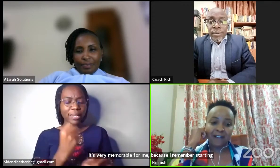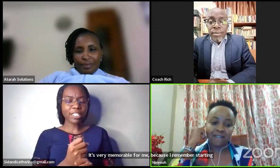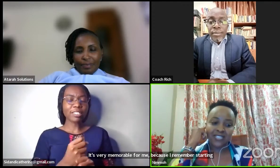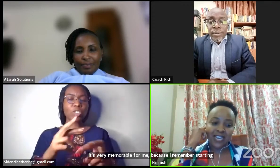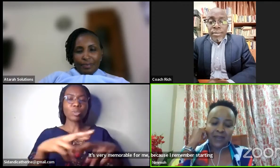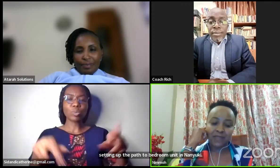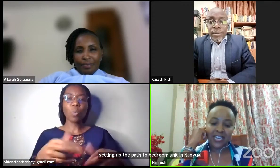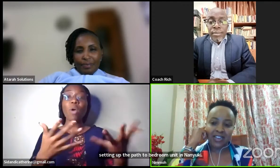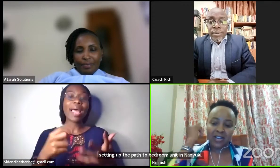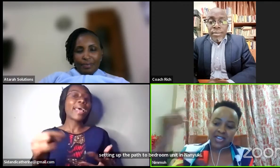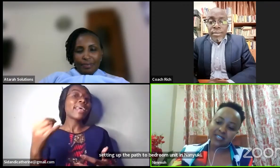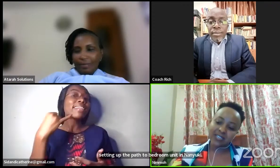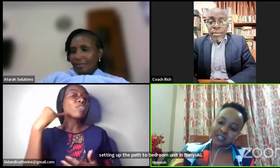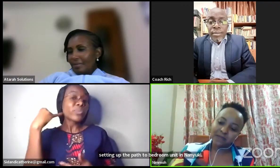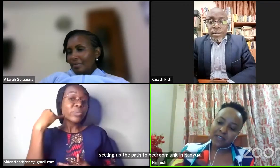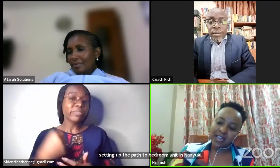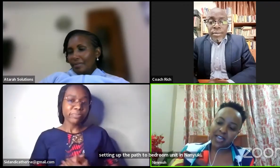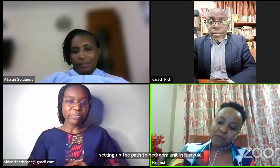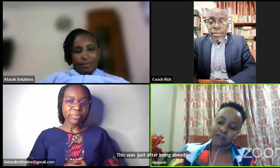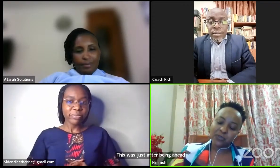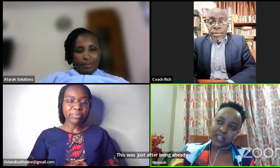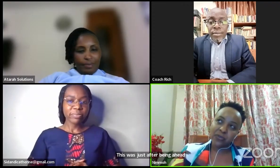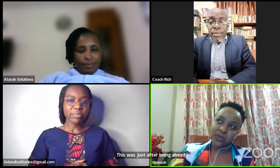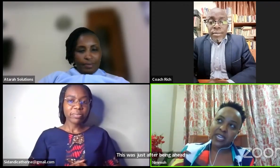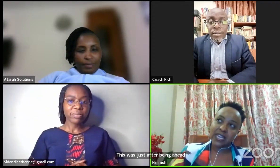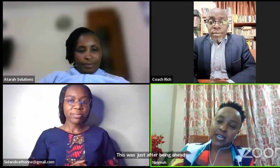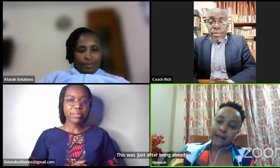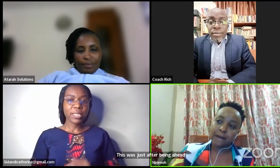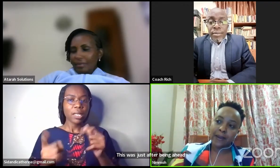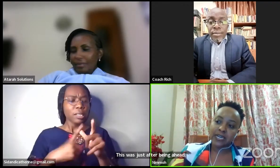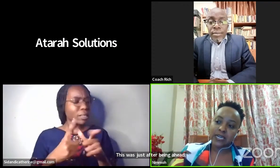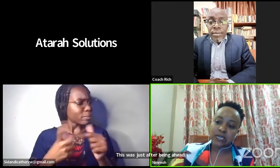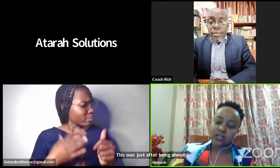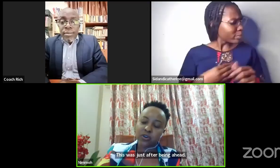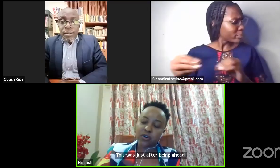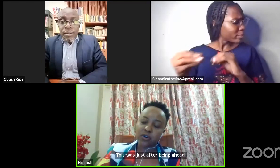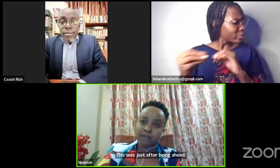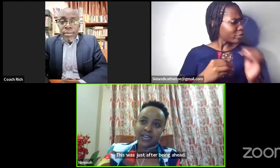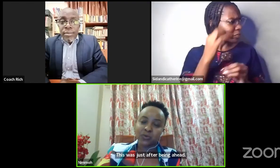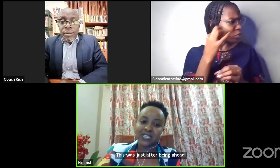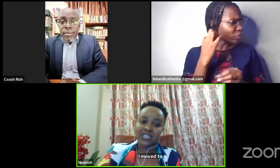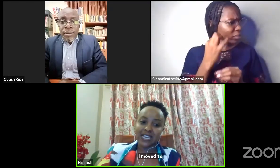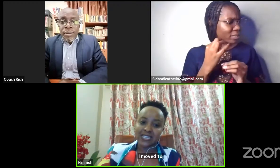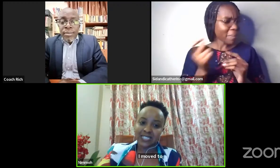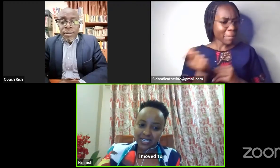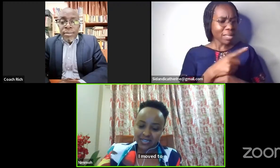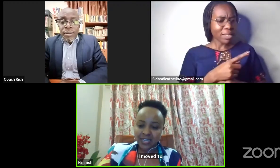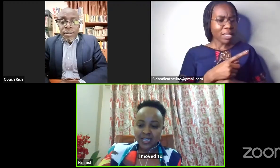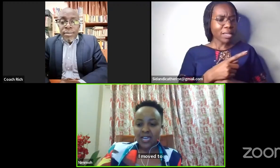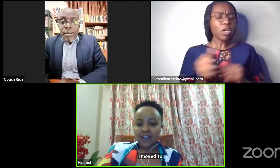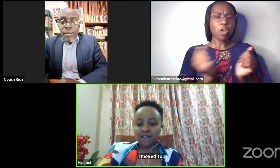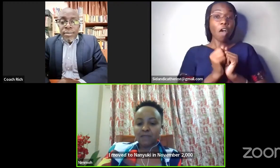just after I moved to Nanyuki in November